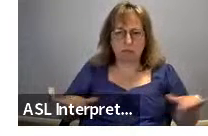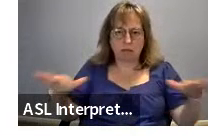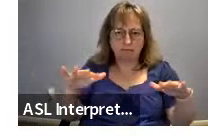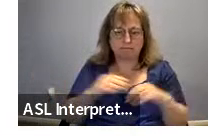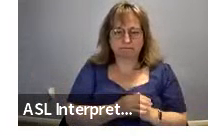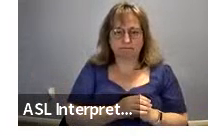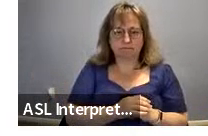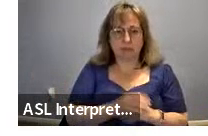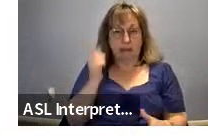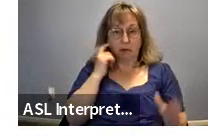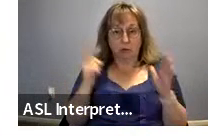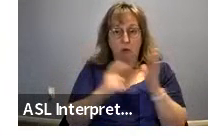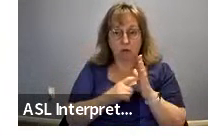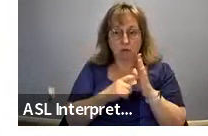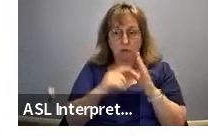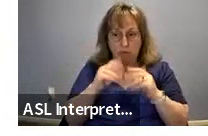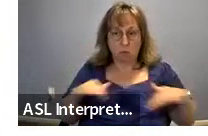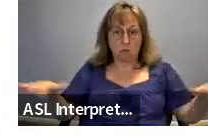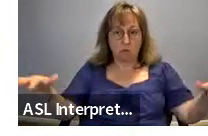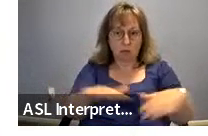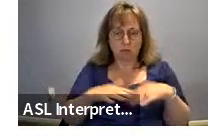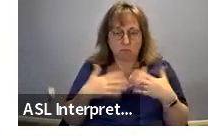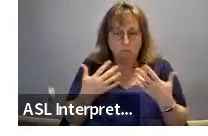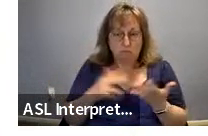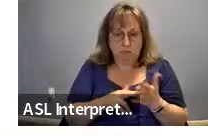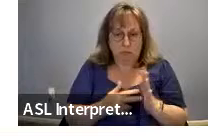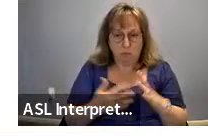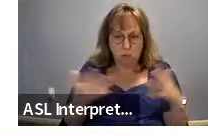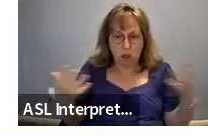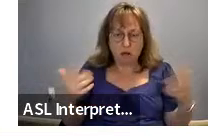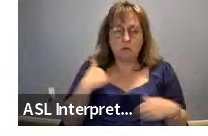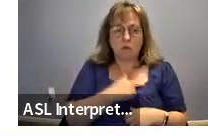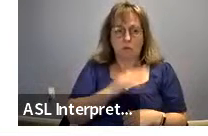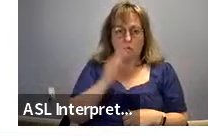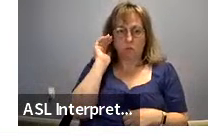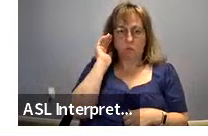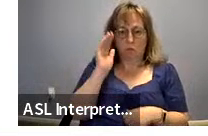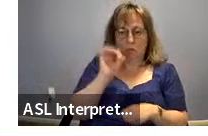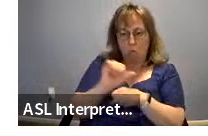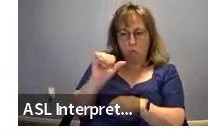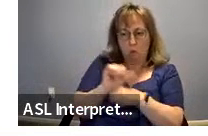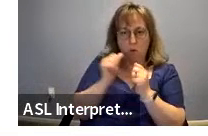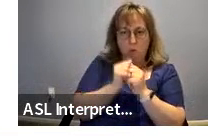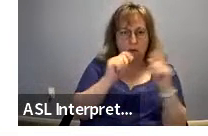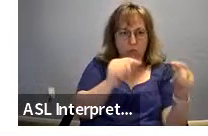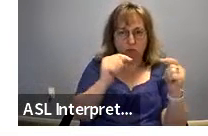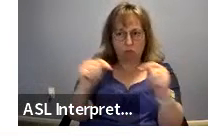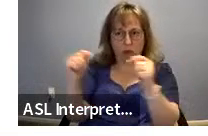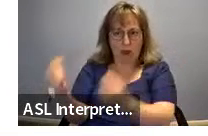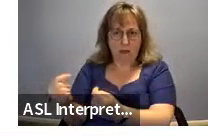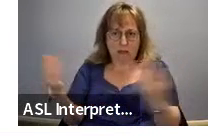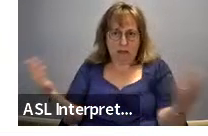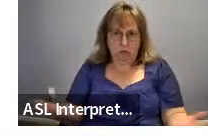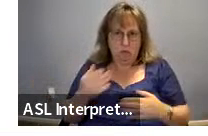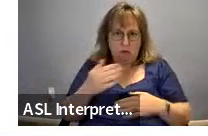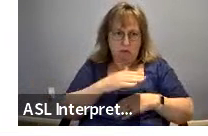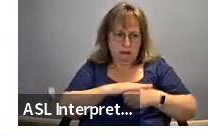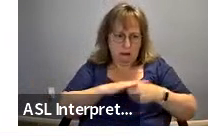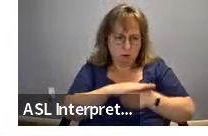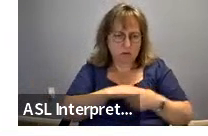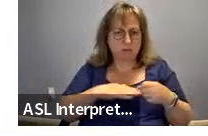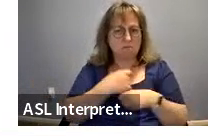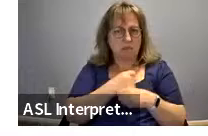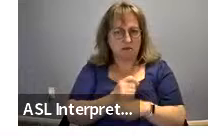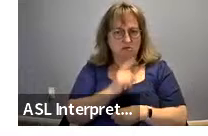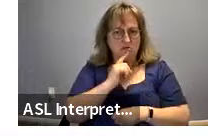By acknowledging these homelands, we are also committing to work with the tribal nations in our area to further the education